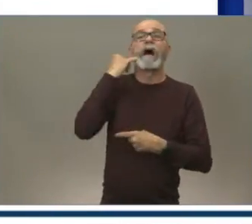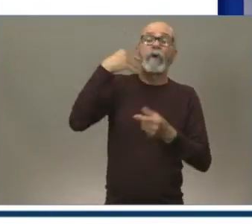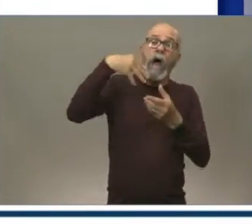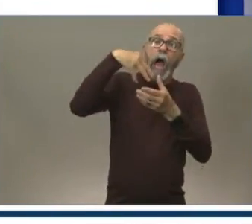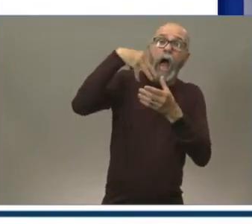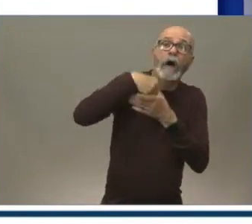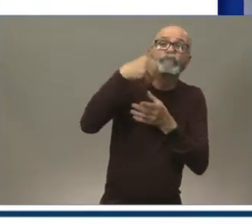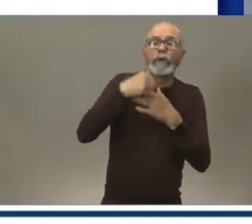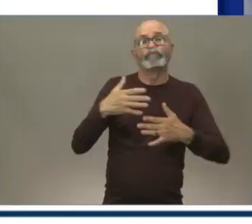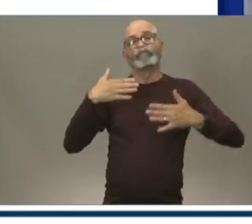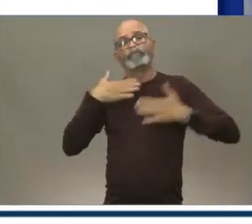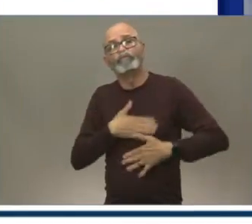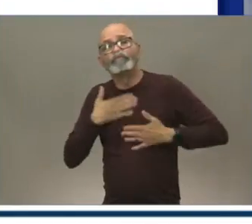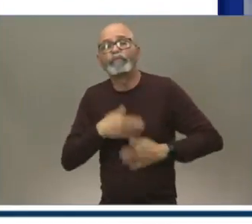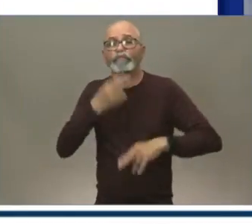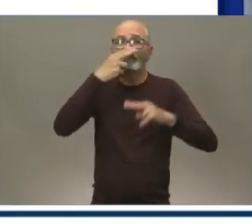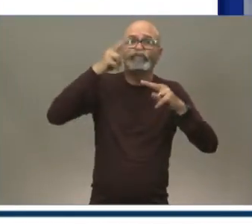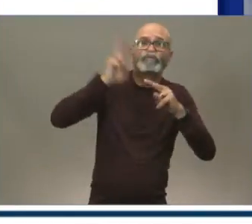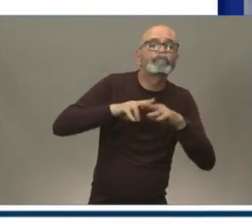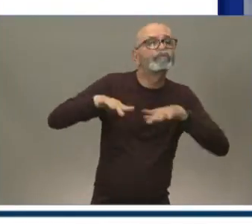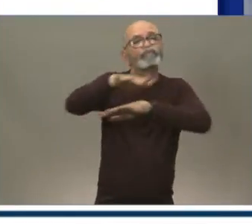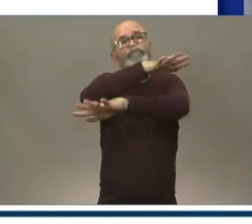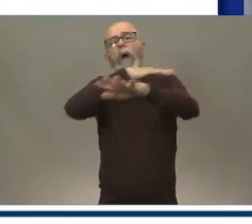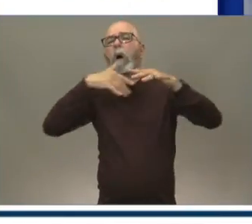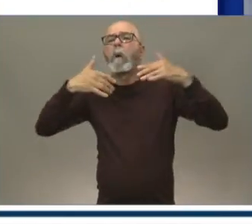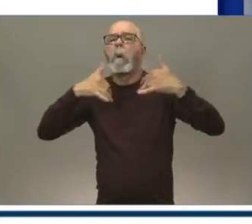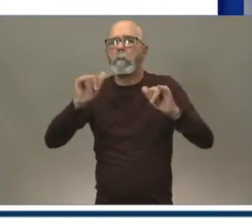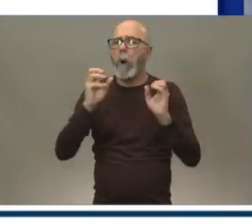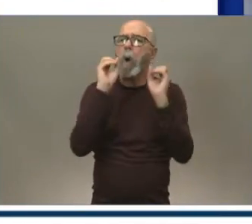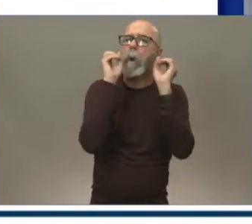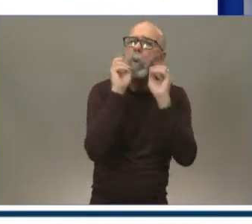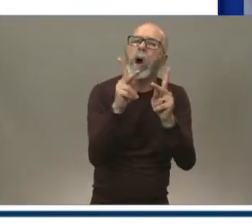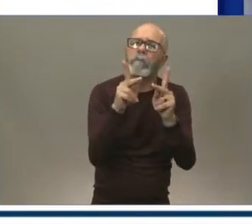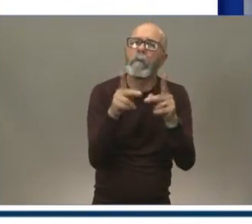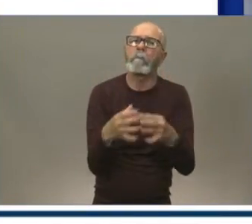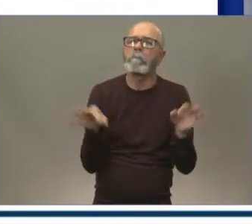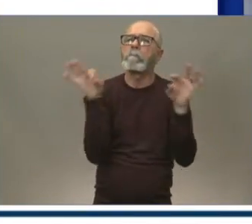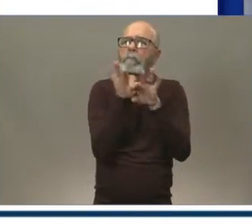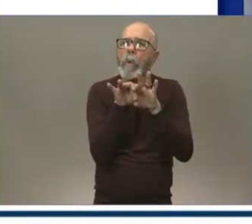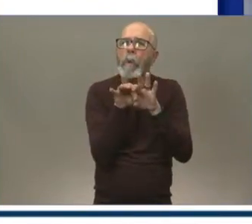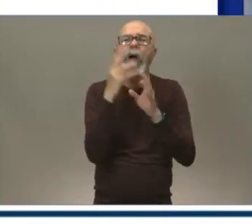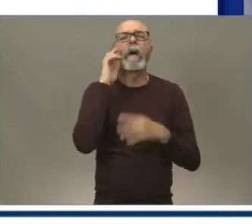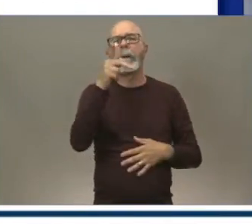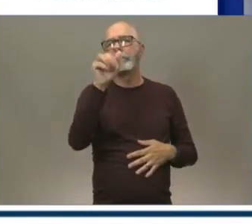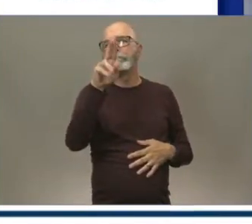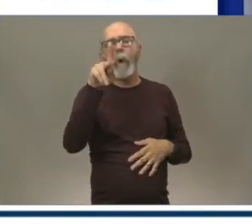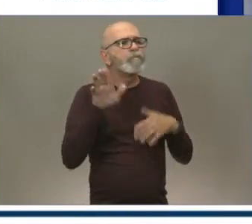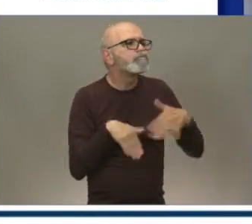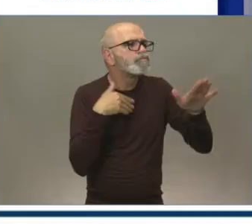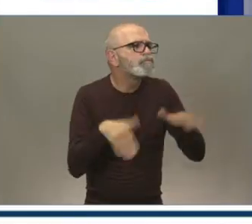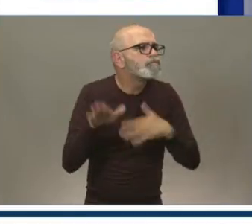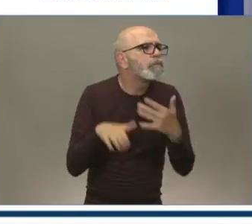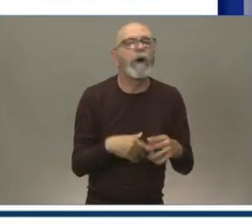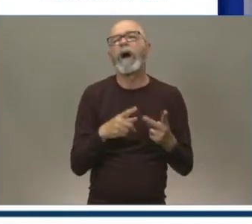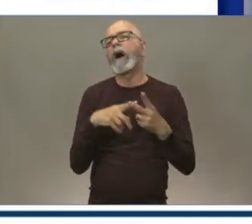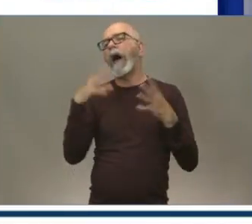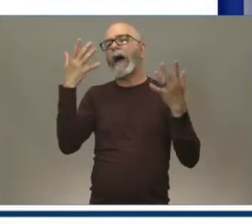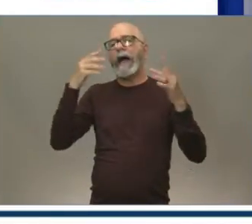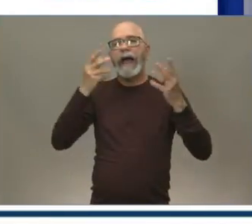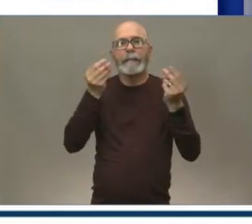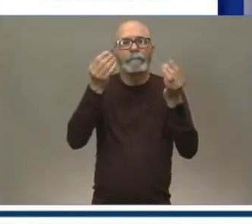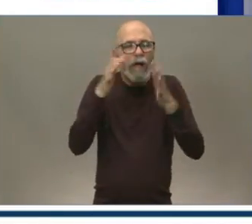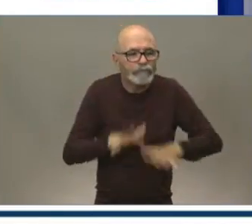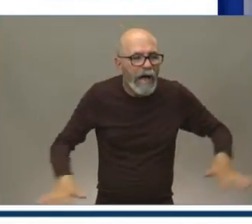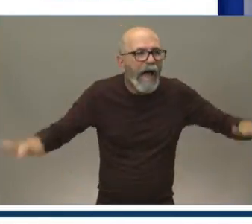People should be continuing to go outside and enjoying our parks and playgrounds. Everyone, I know we are entering